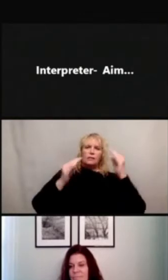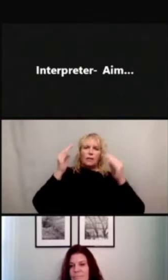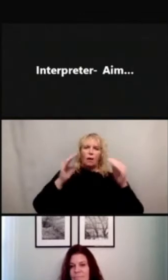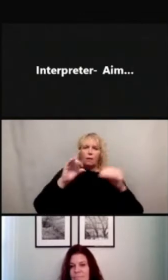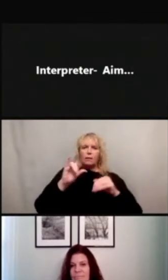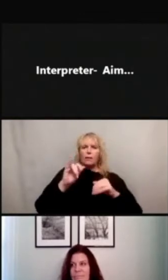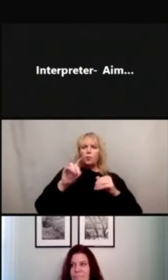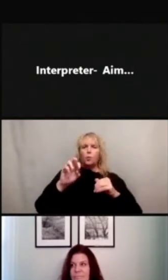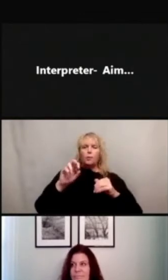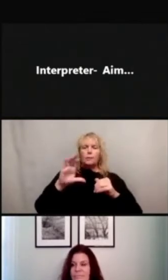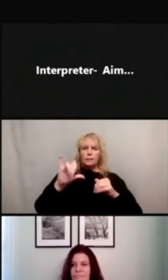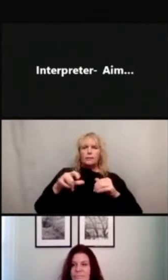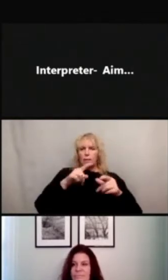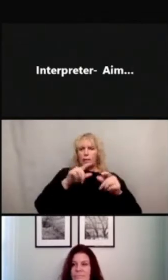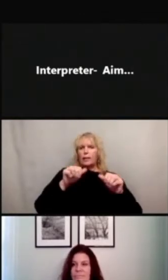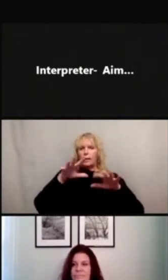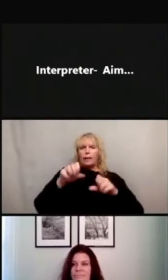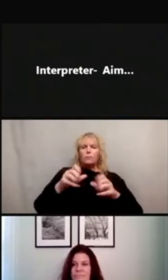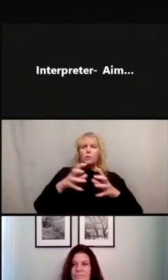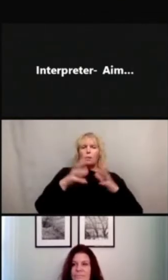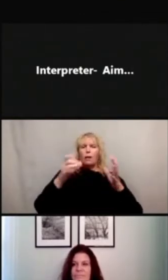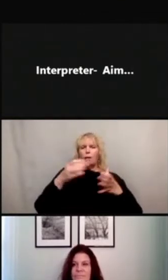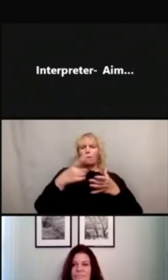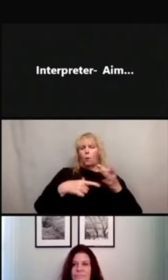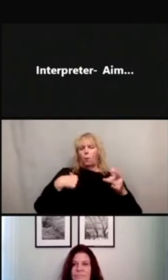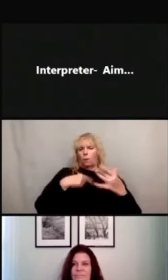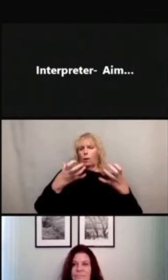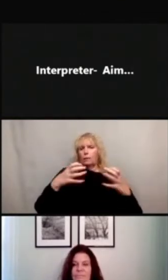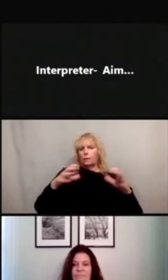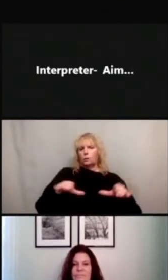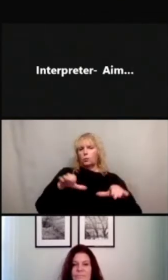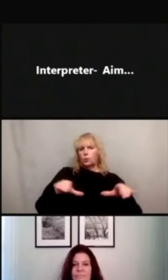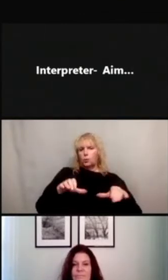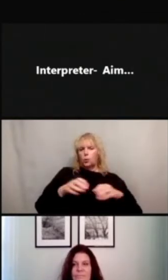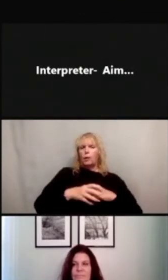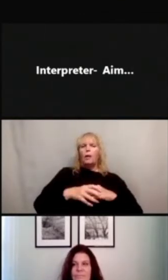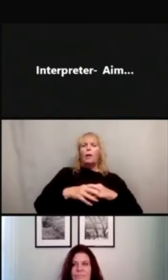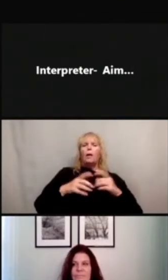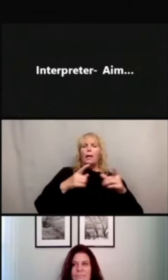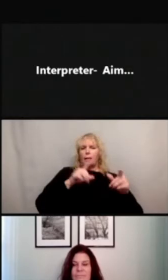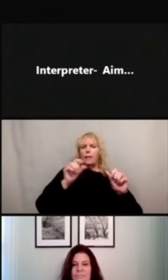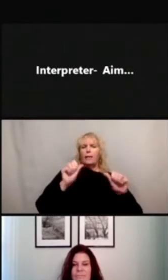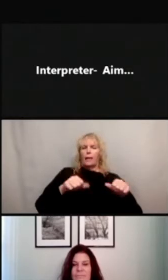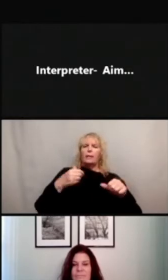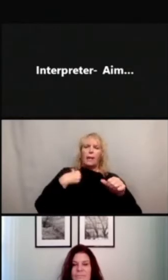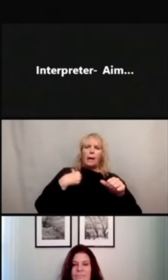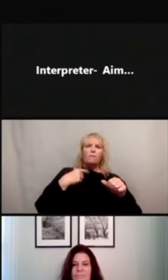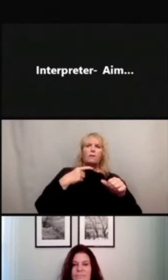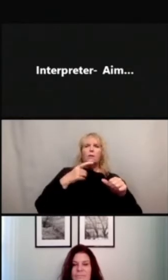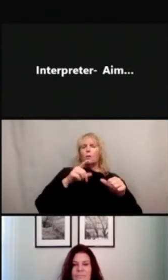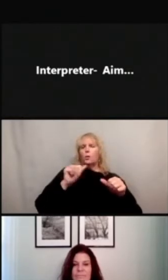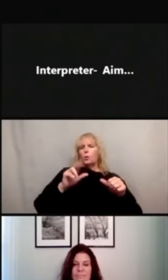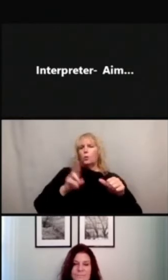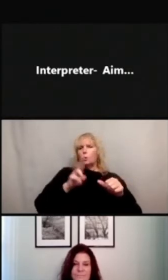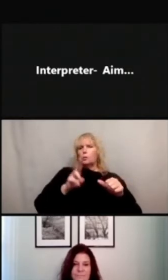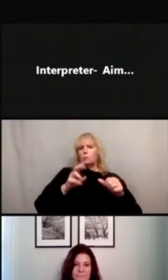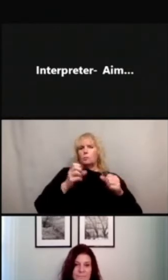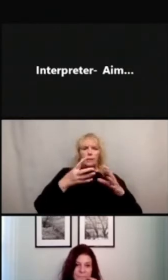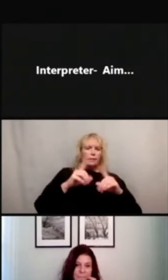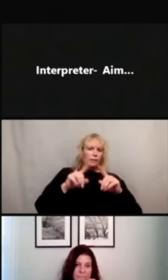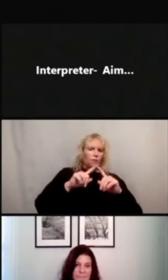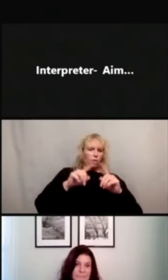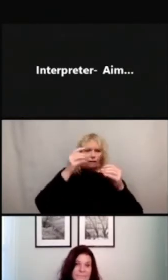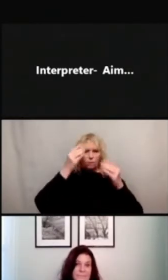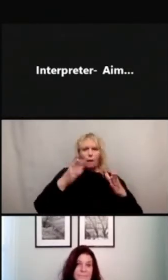we want to do. There's different kinds of literacy: prose literacy, where you search, comprehend, and use information.